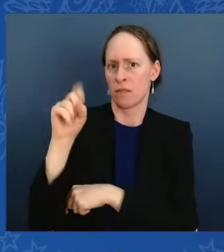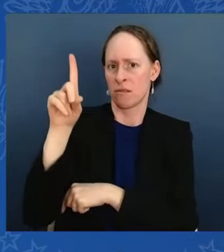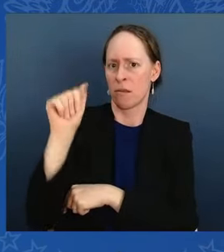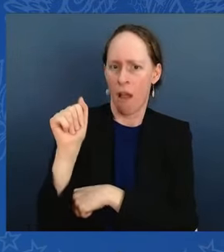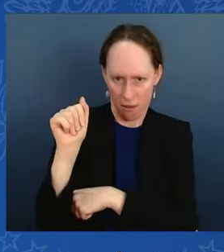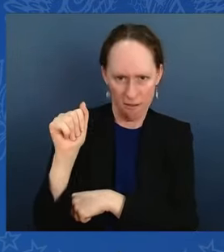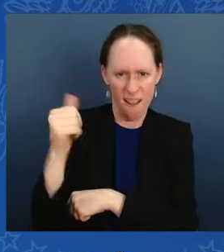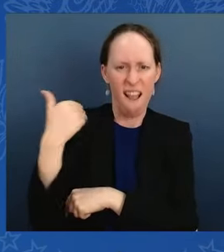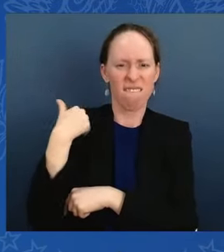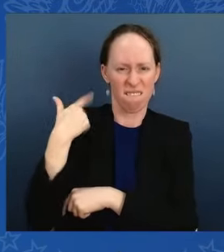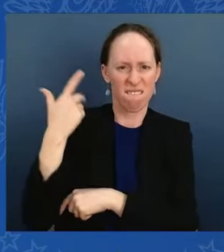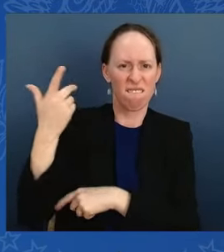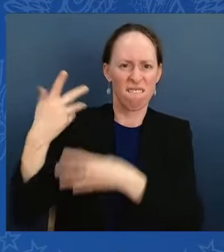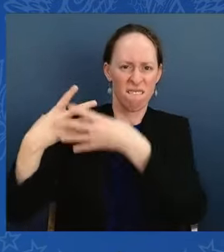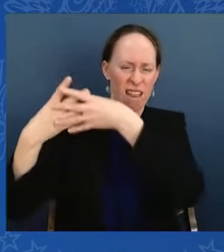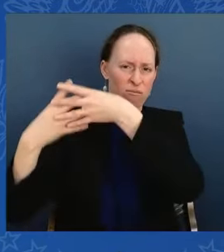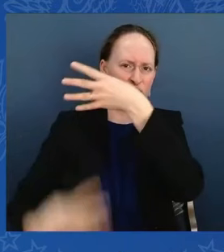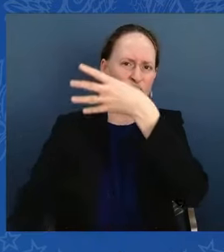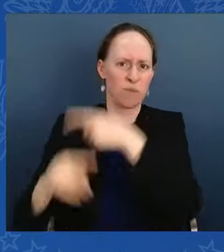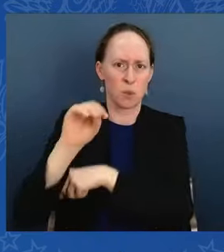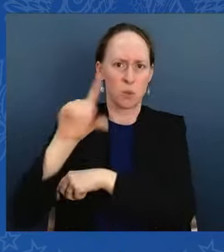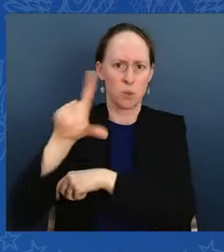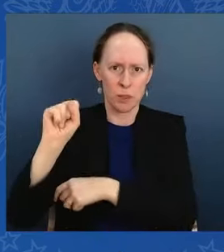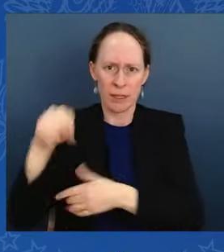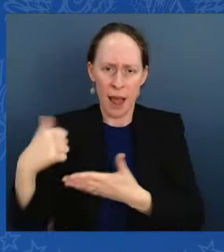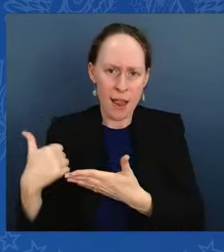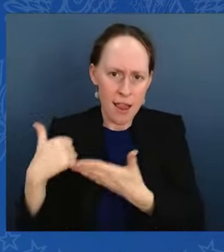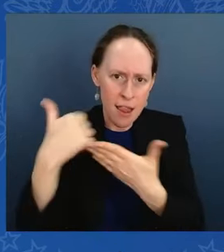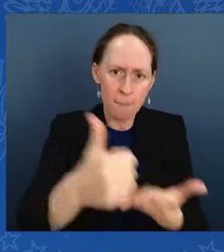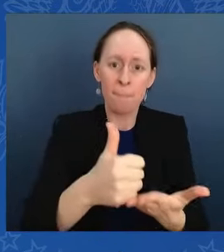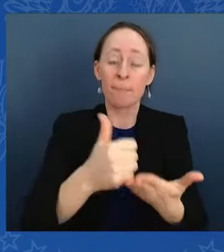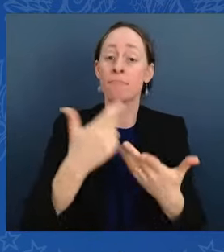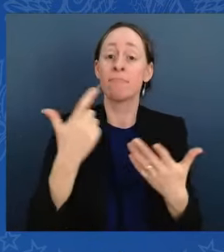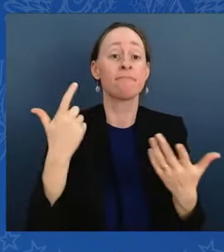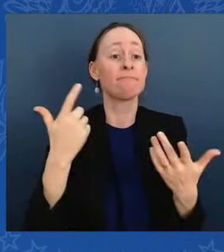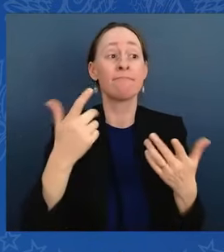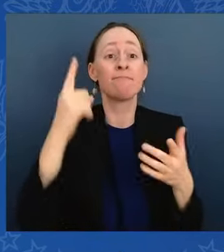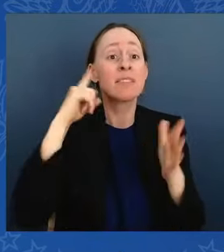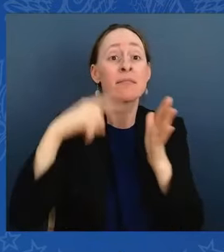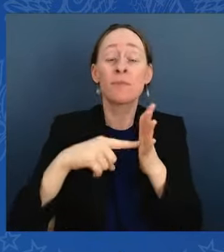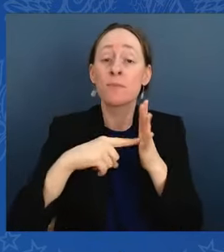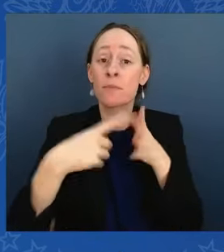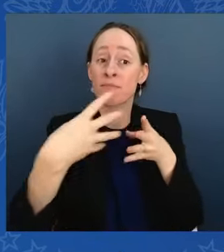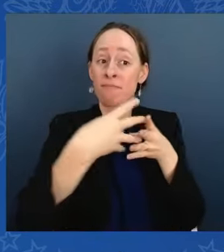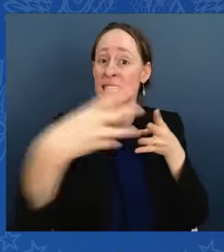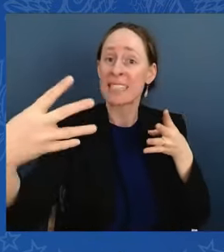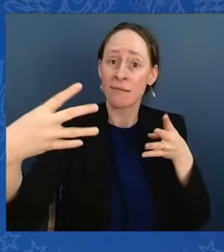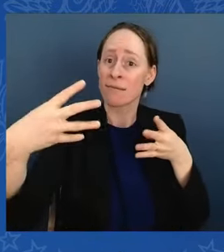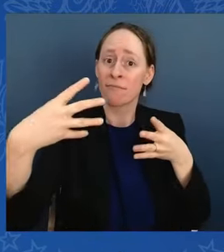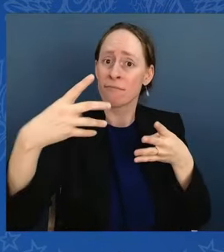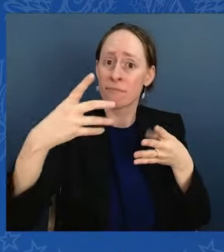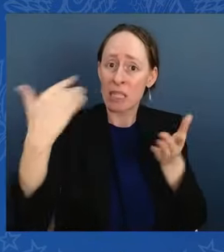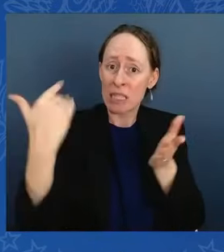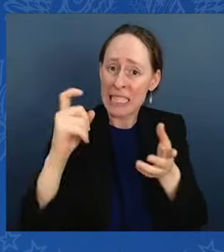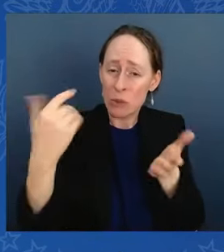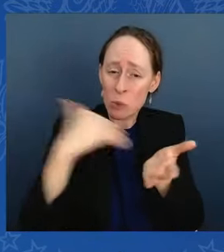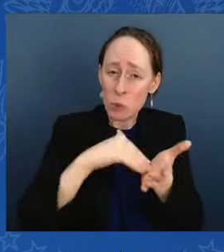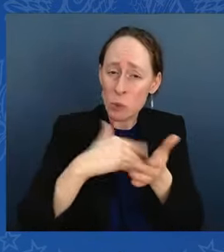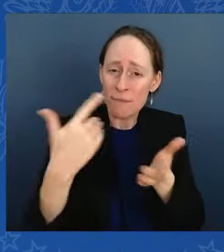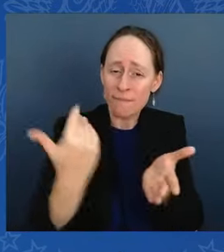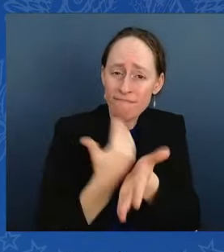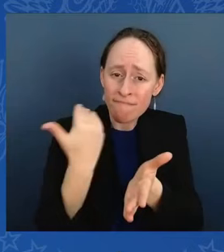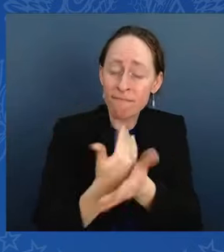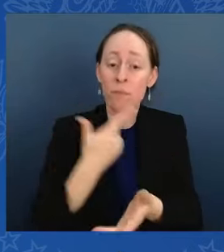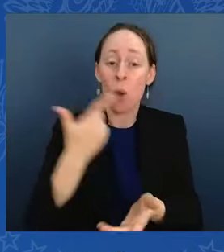help with things like repairing structures and fences, removing debris, help with soil erosion, pay for livestock losses, and provide assistance to help